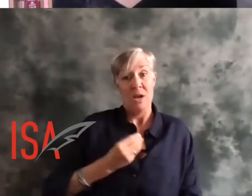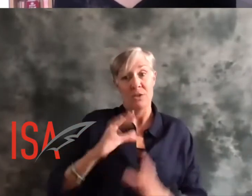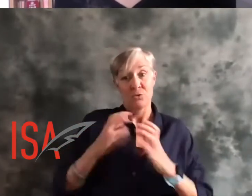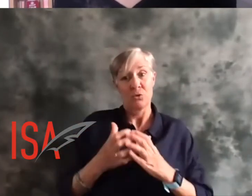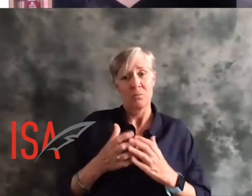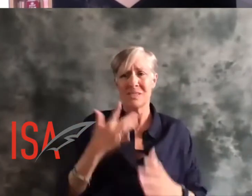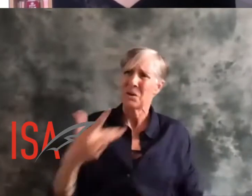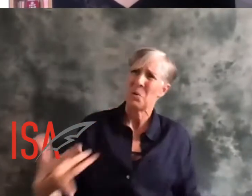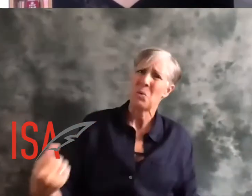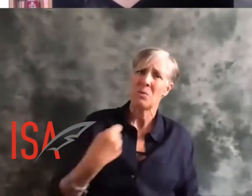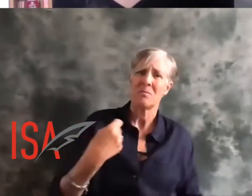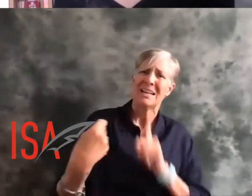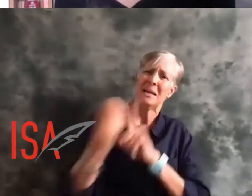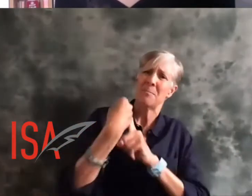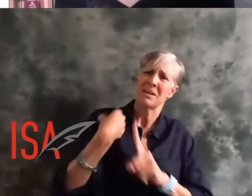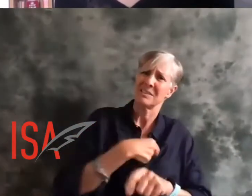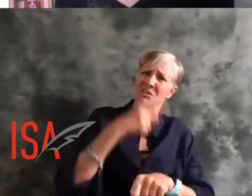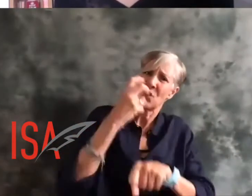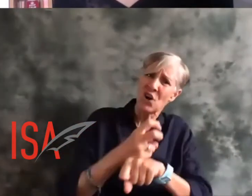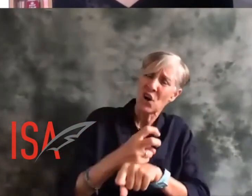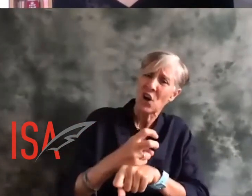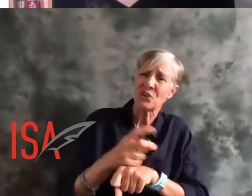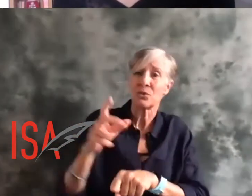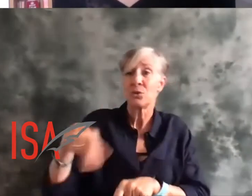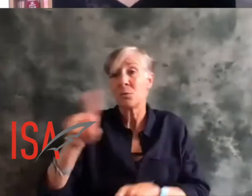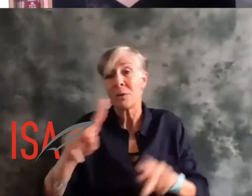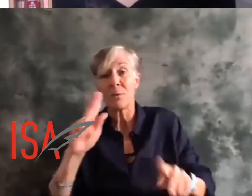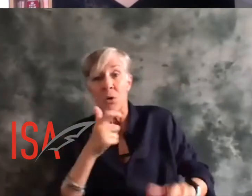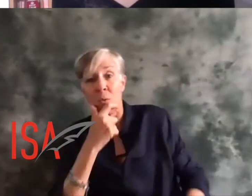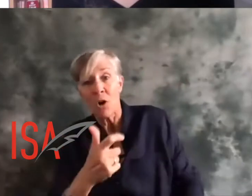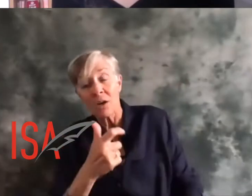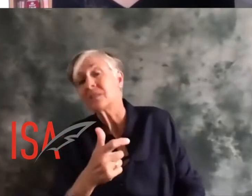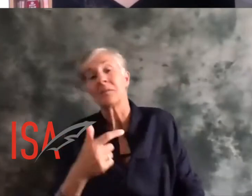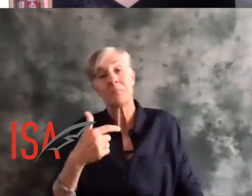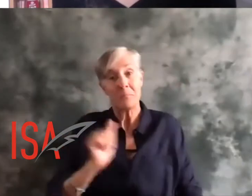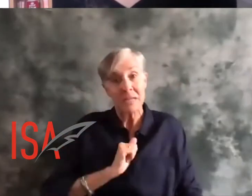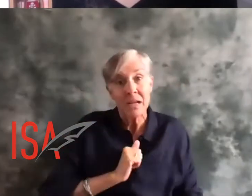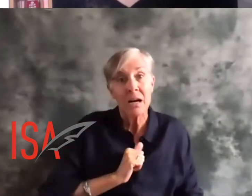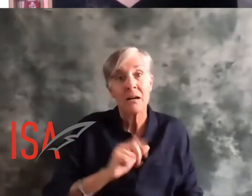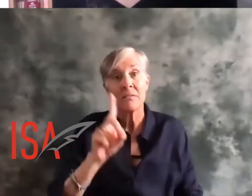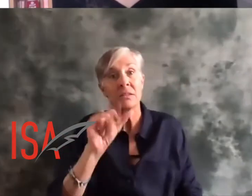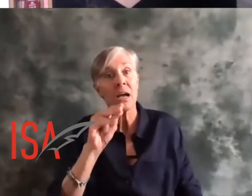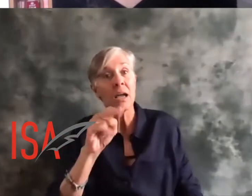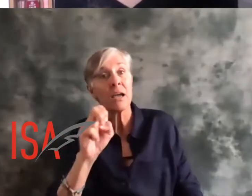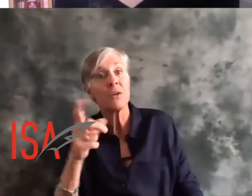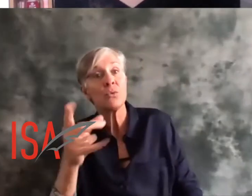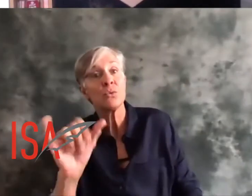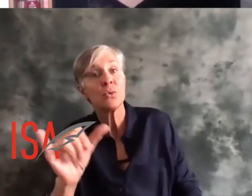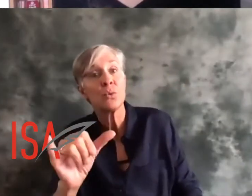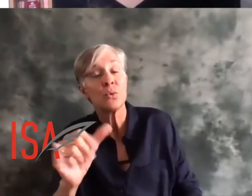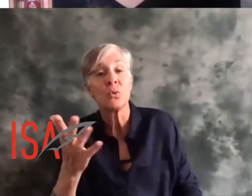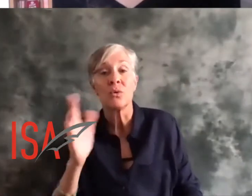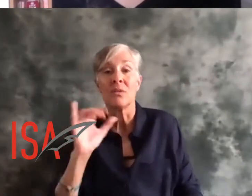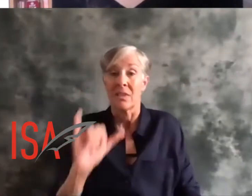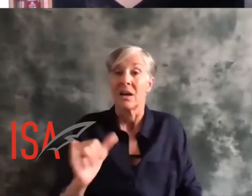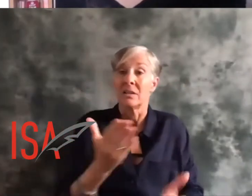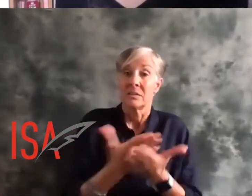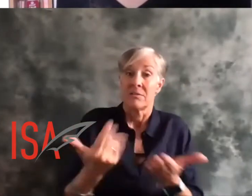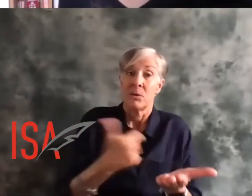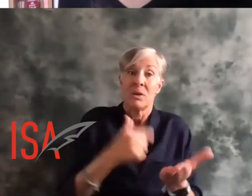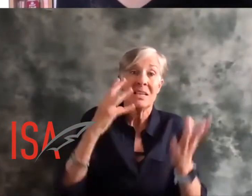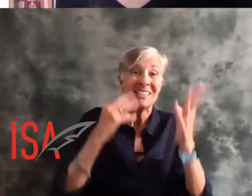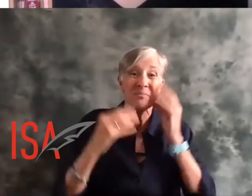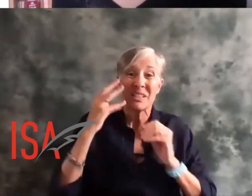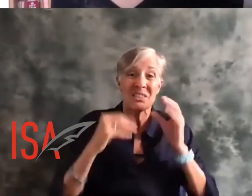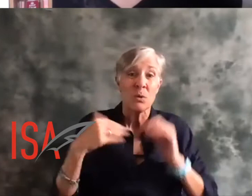And I think that folks on this call, myself, and maybe you, Diane, too, right? Like, these are the things that we have experiences about,